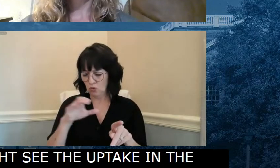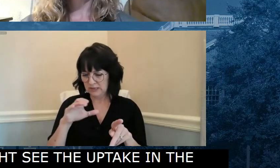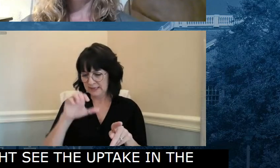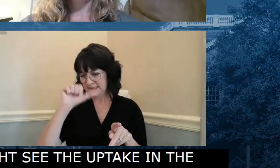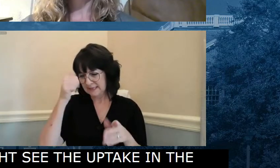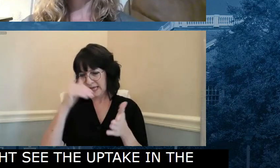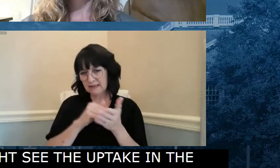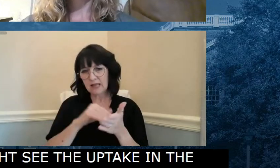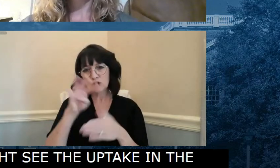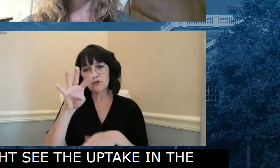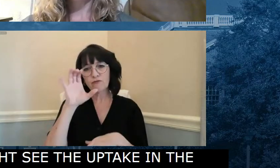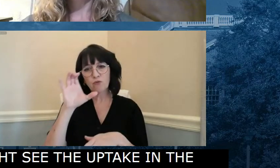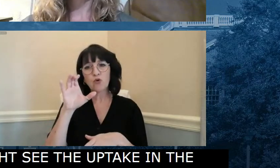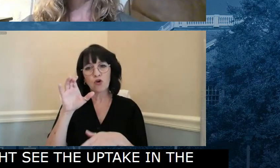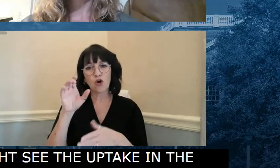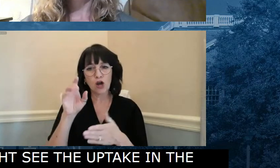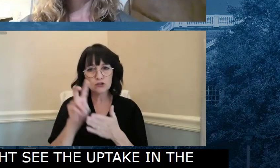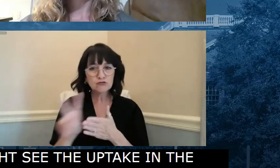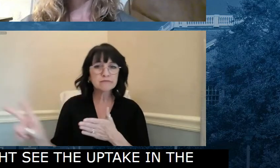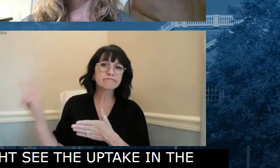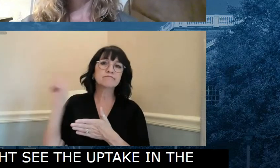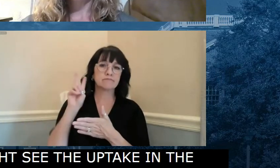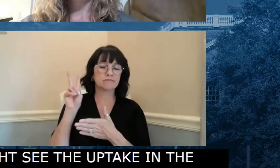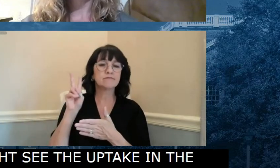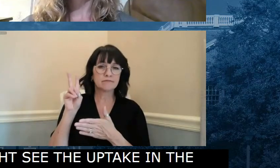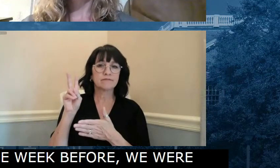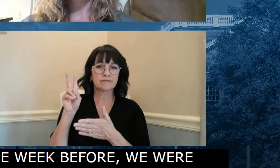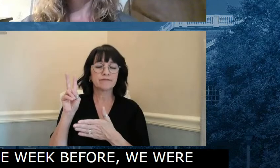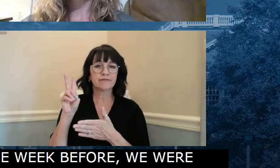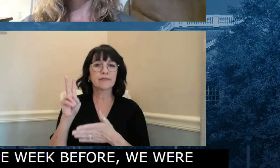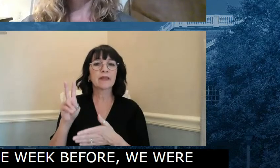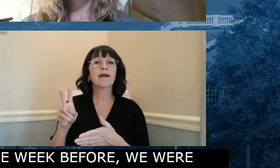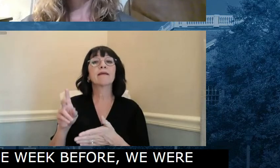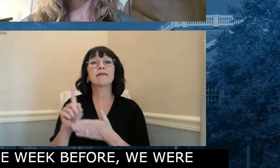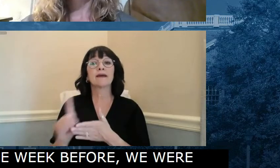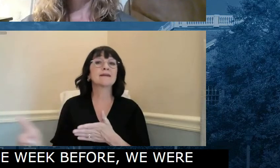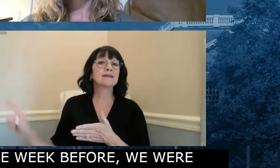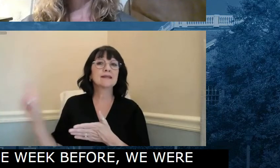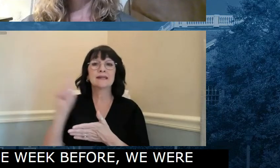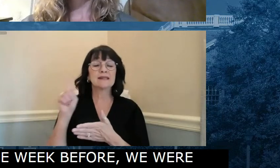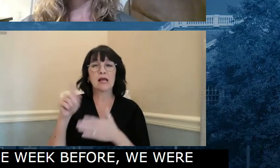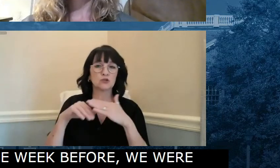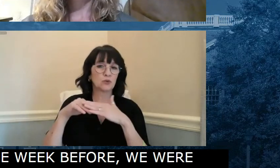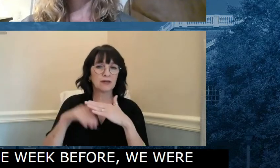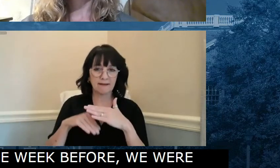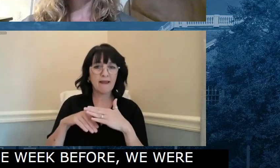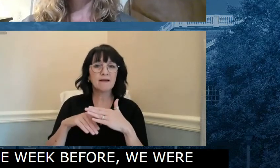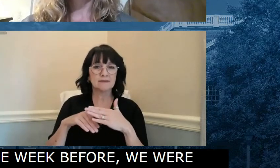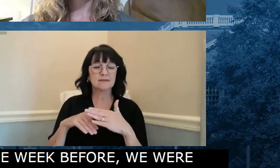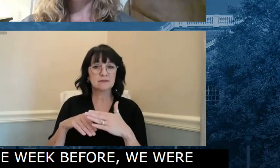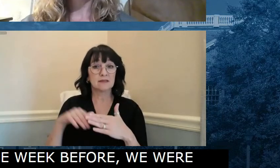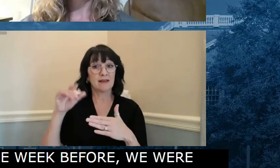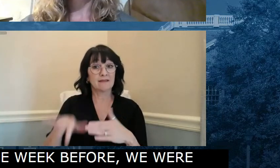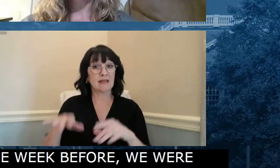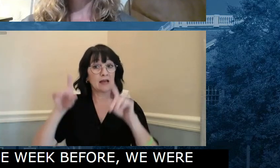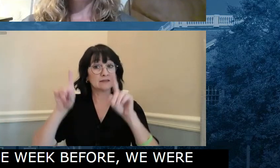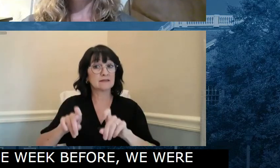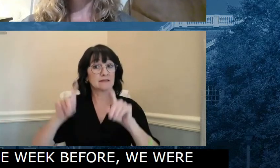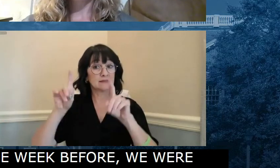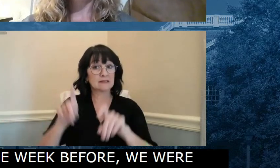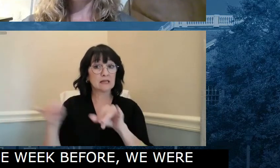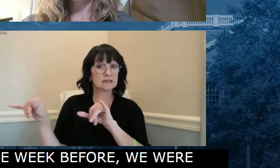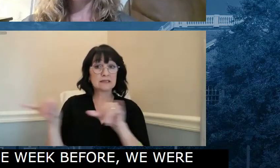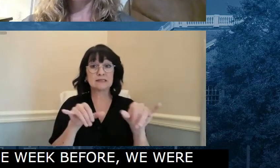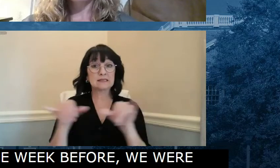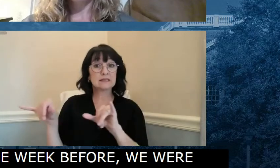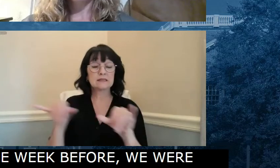at, down in the 9,500 range last week. So the testing access has not been, scaled